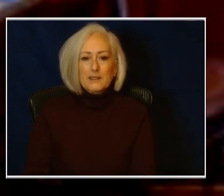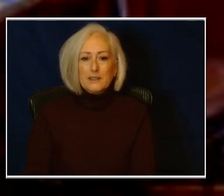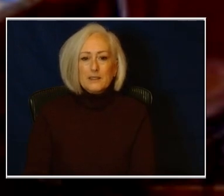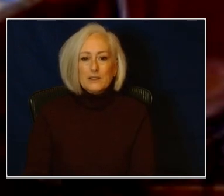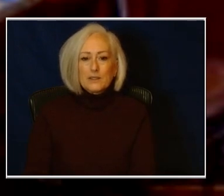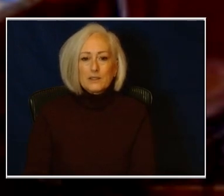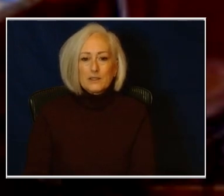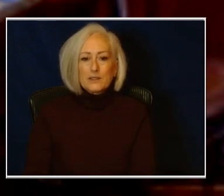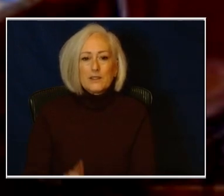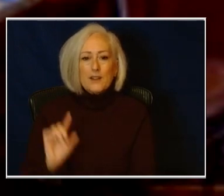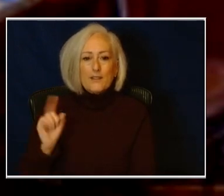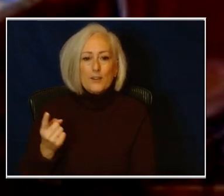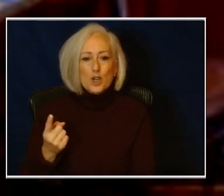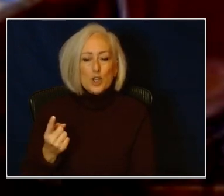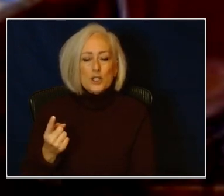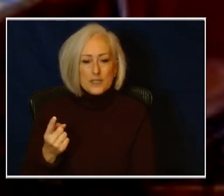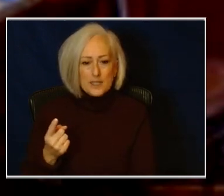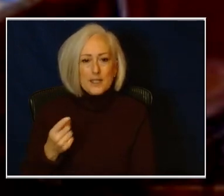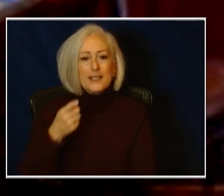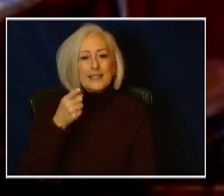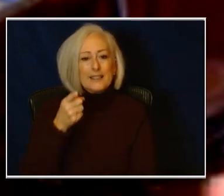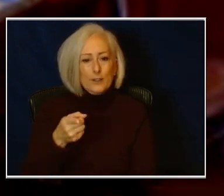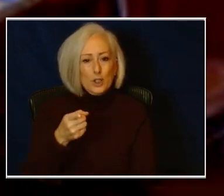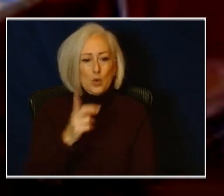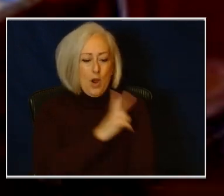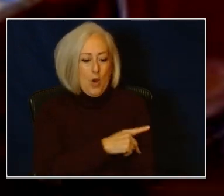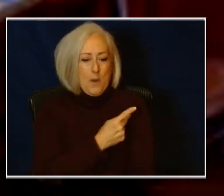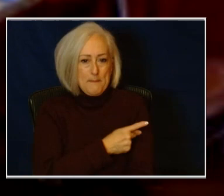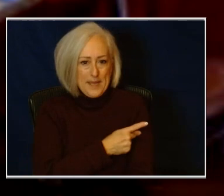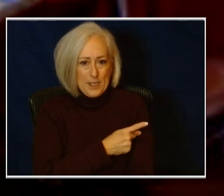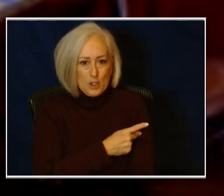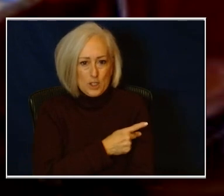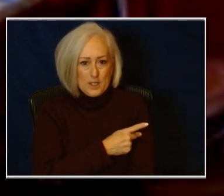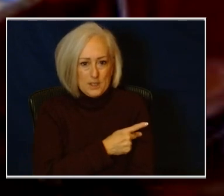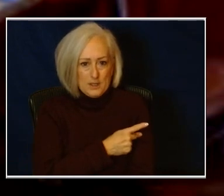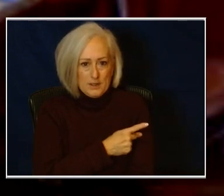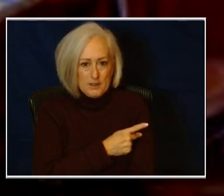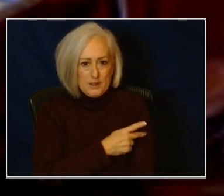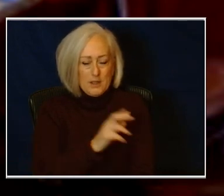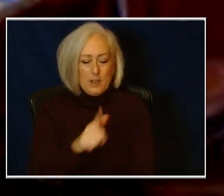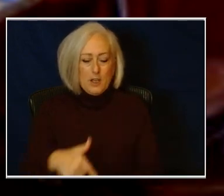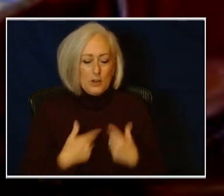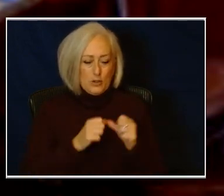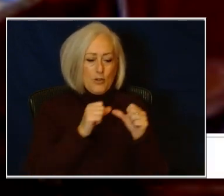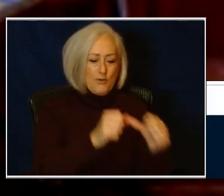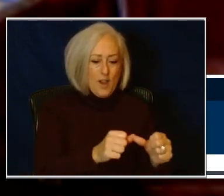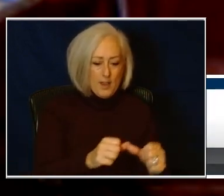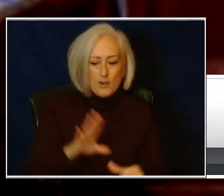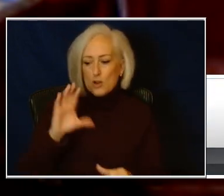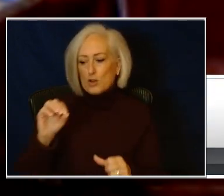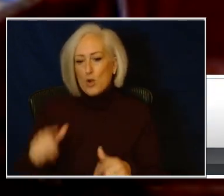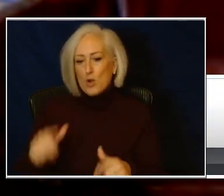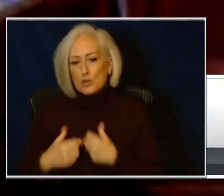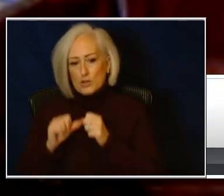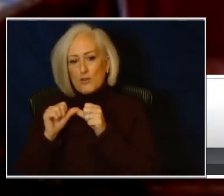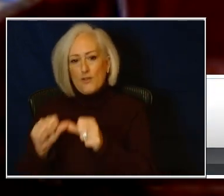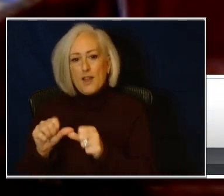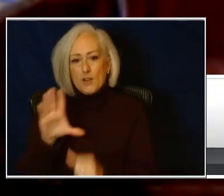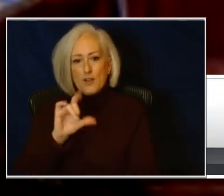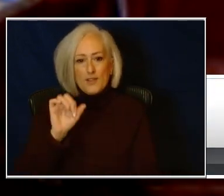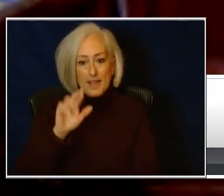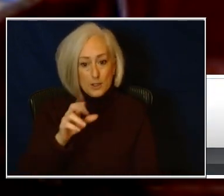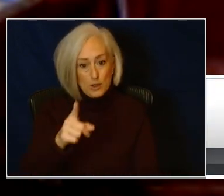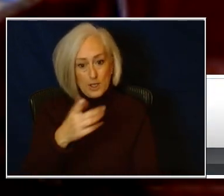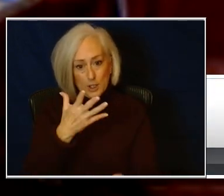Well, first of all, I would say that if you're a patient, in other words, if you're a survivor or a co-survivor of cancer and you're interested